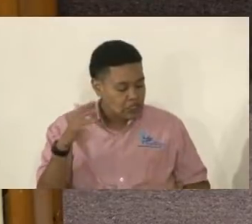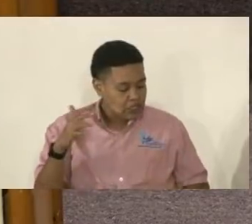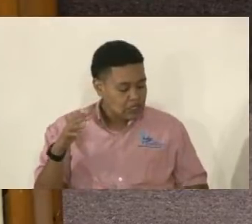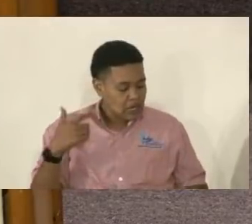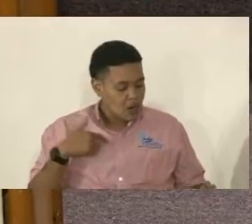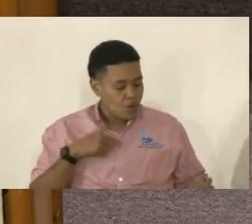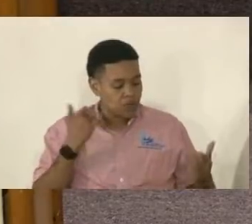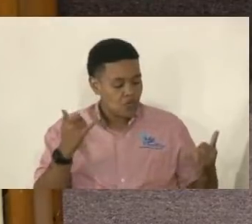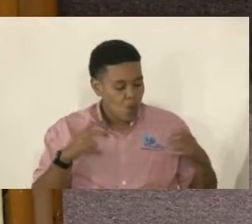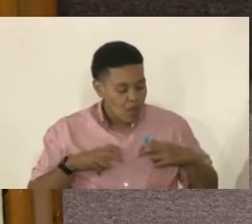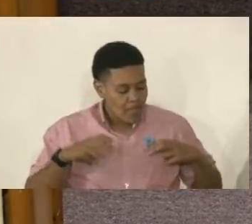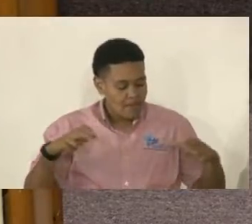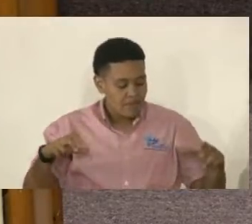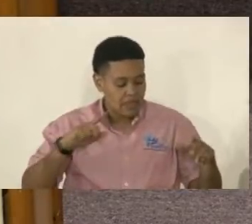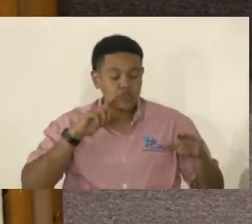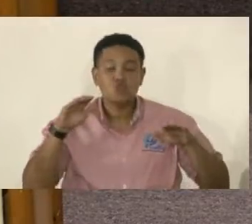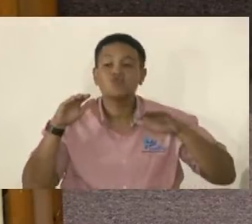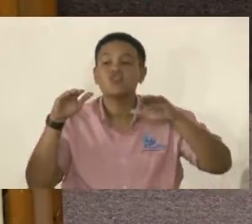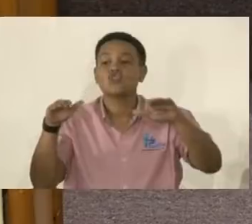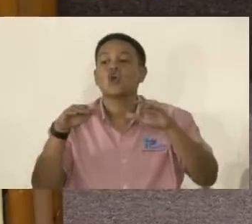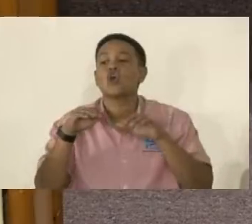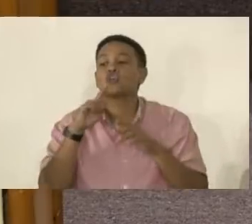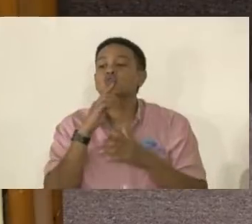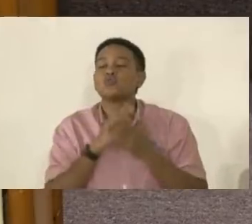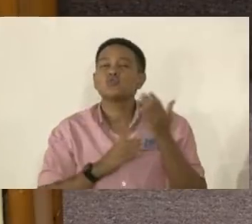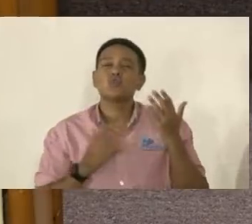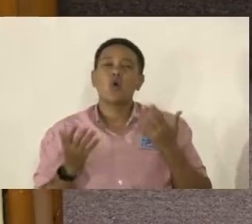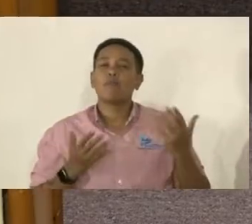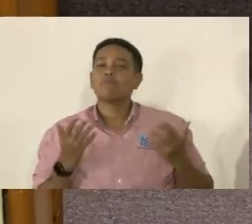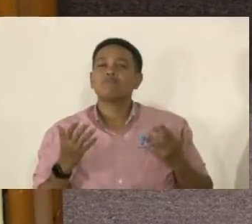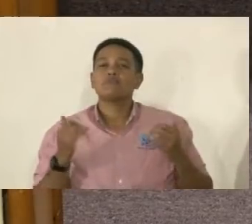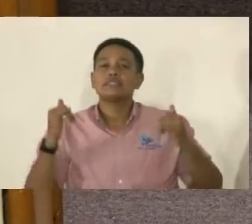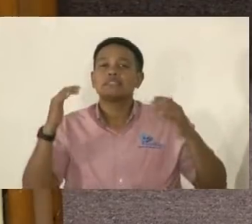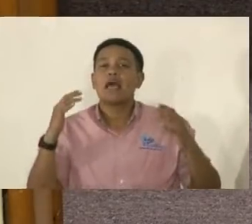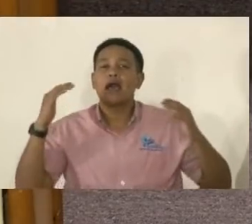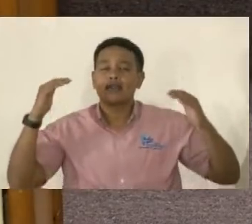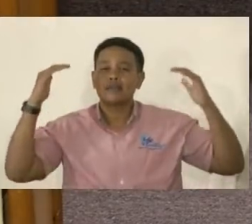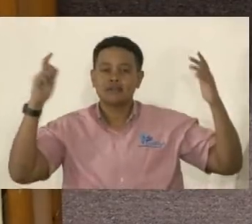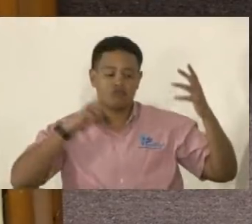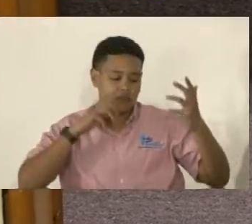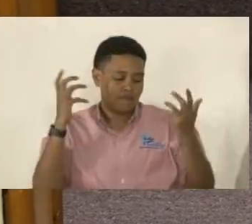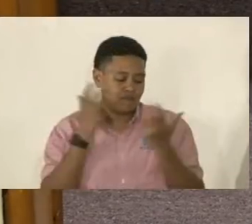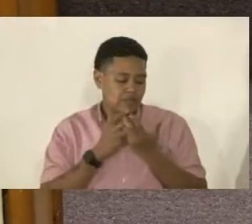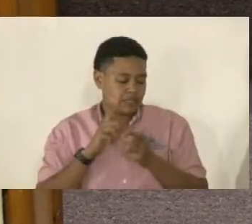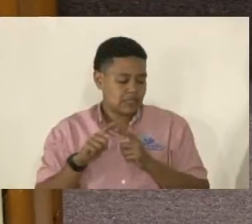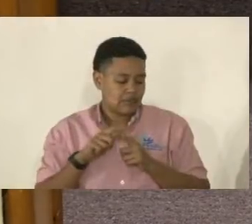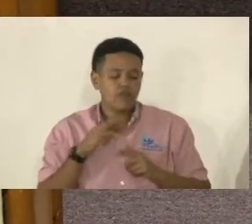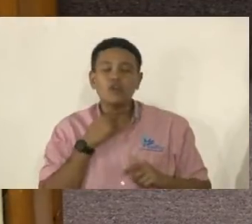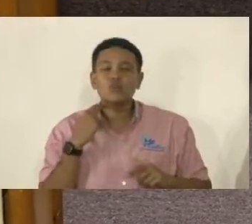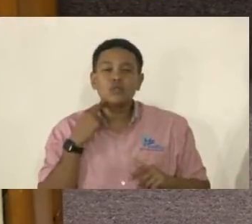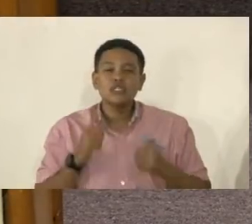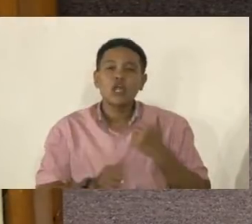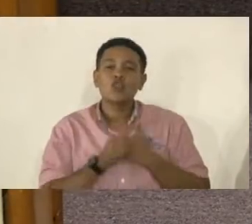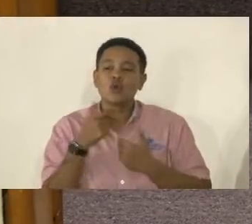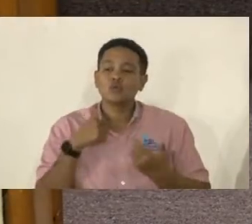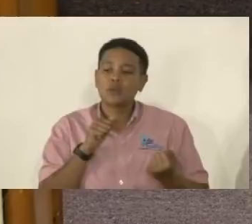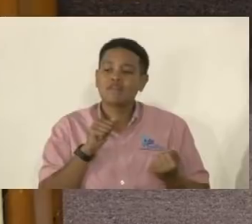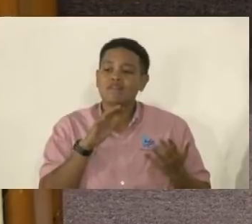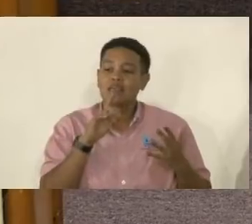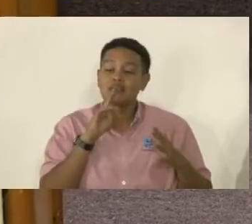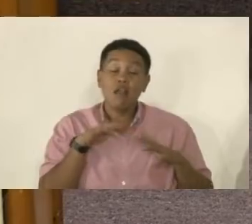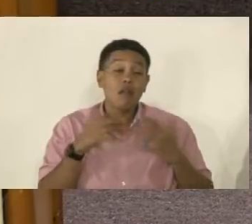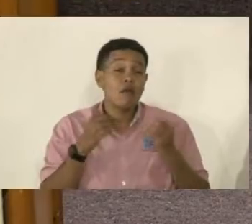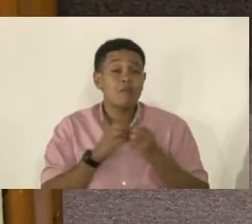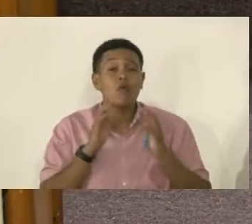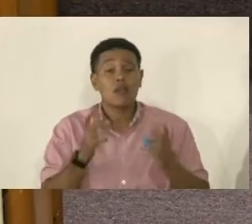making the investment to return it to to a standard fitting the threats that we face. And there's a lot more to do,